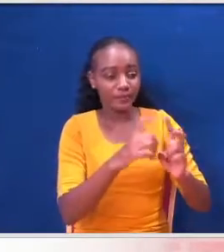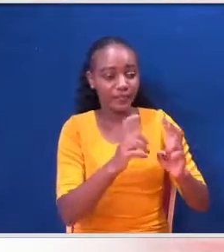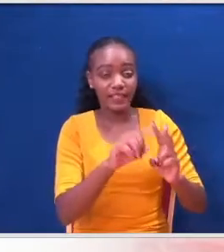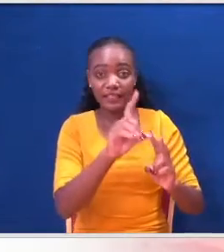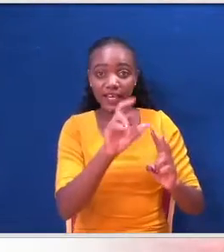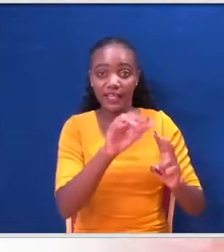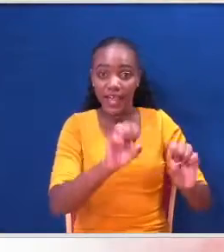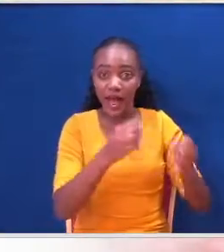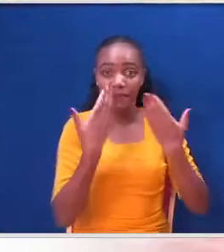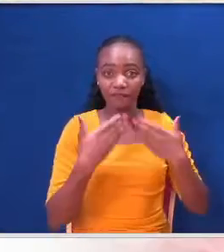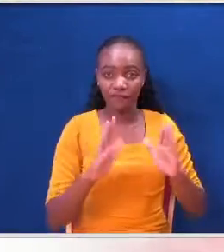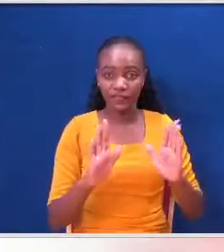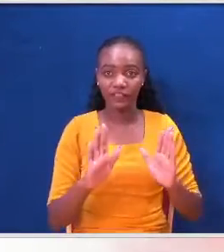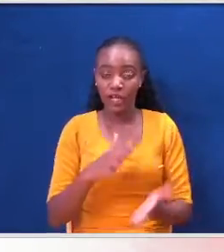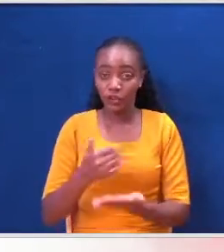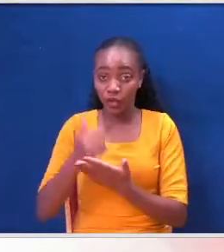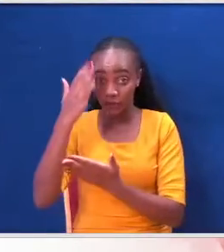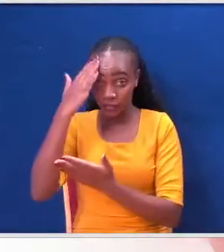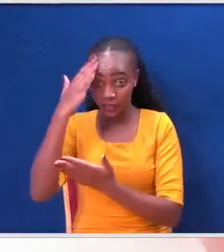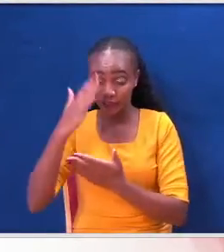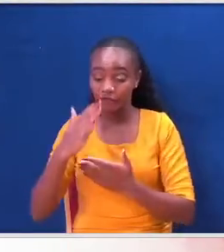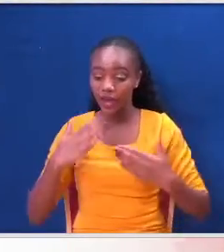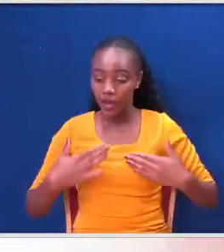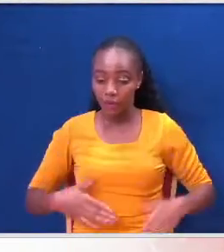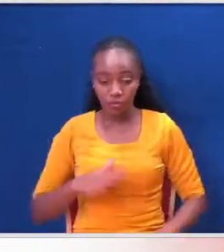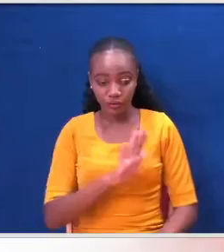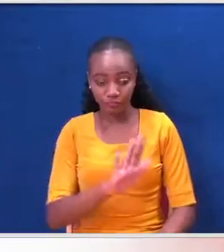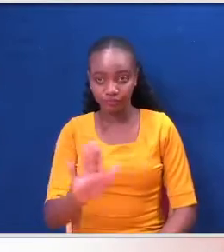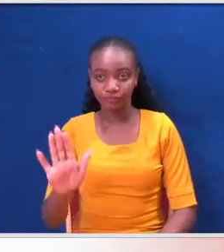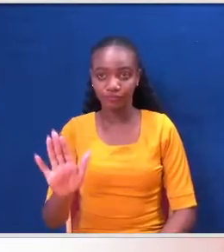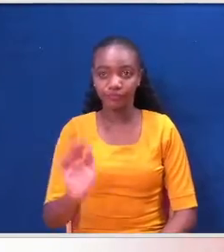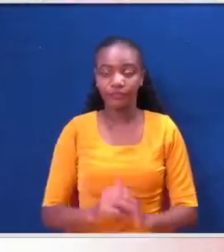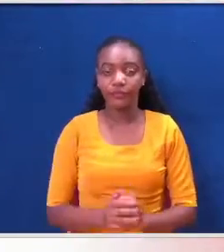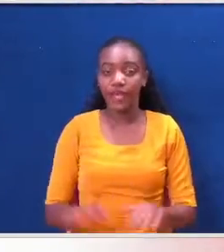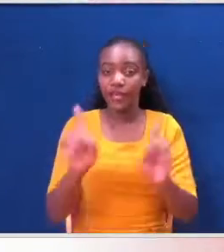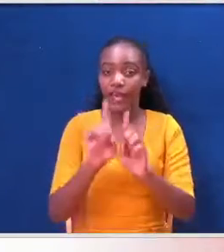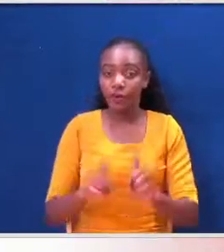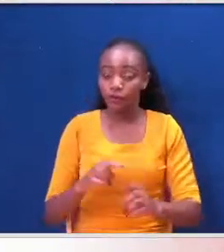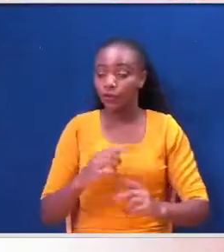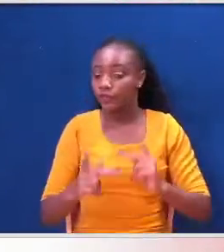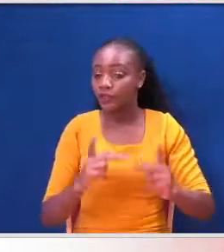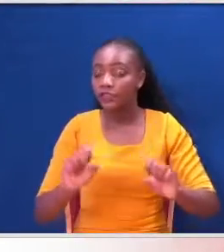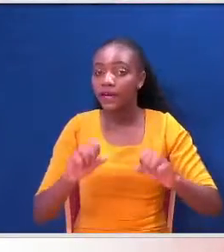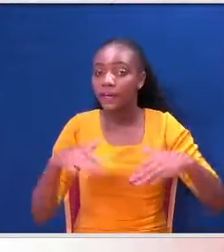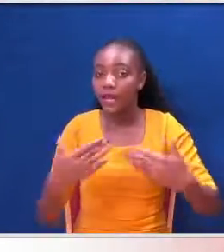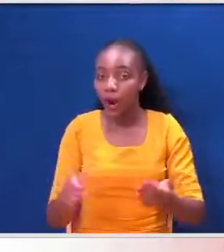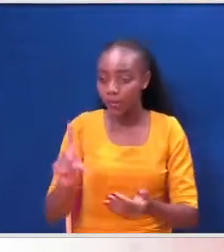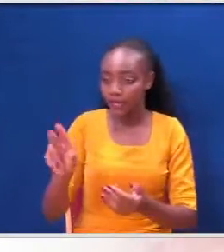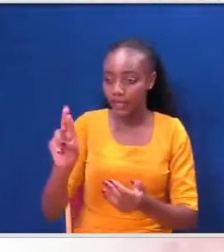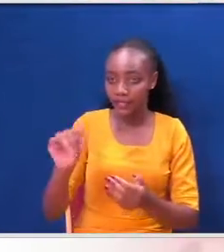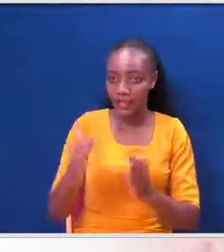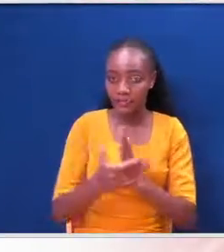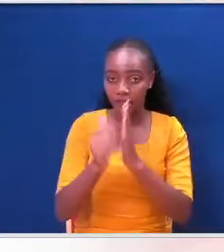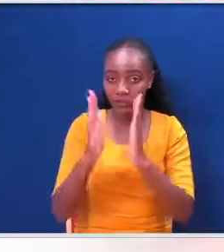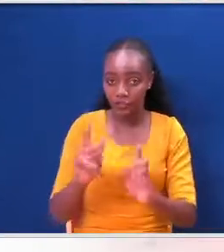DNA tests to help in the identity of those who were burnt beyond recognition. The exercise was conducted by DNA